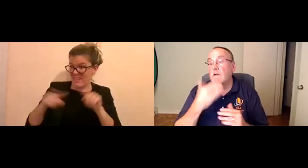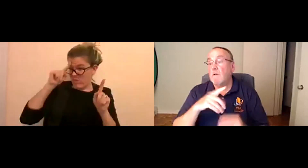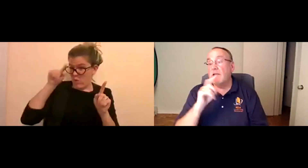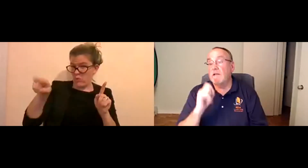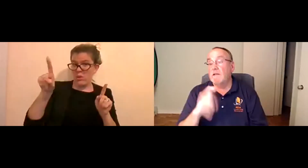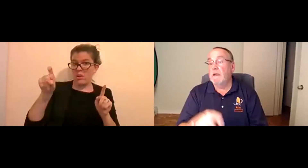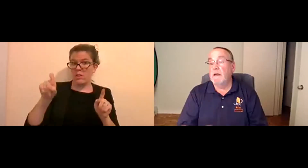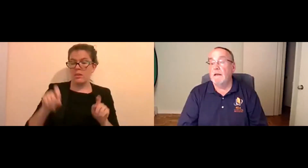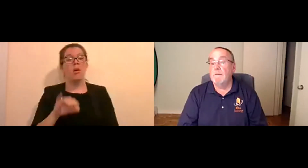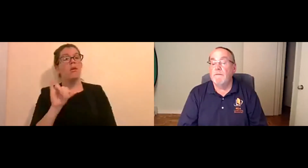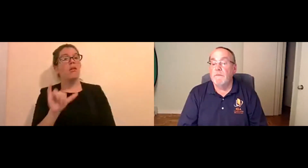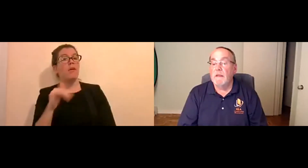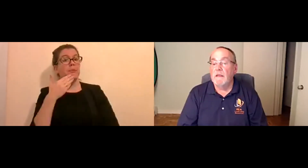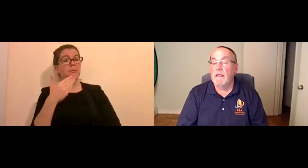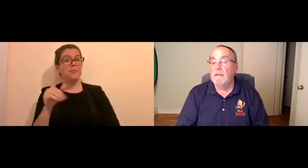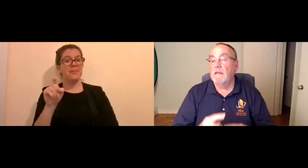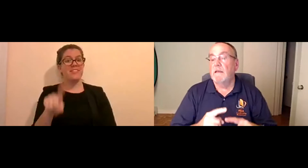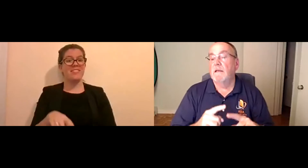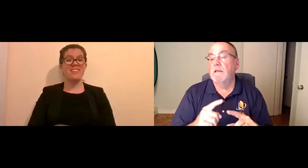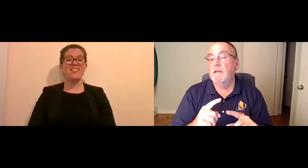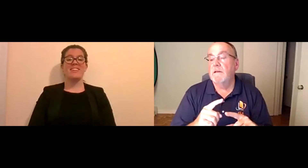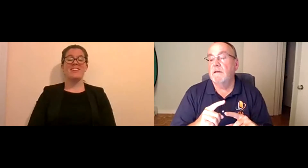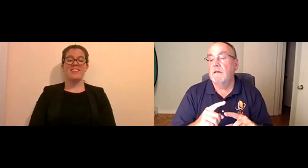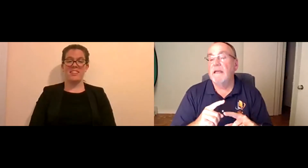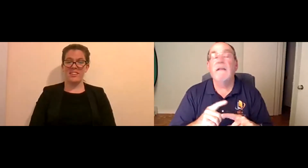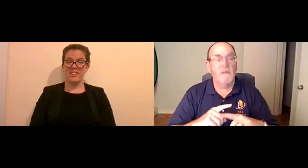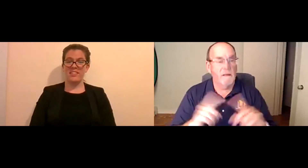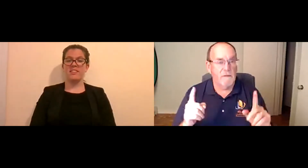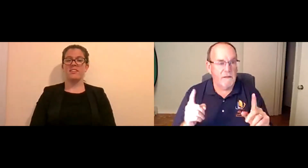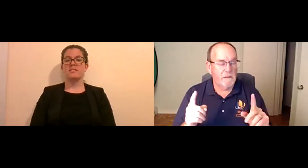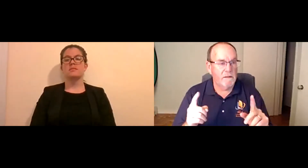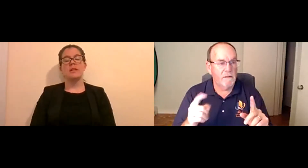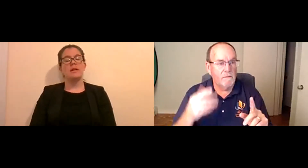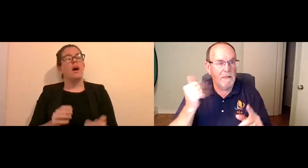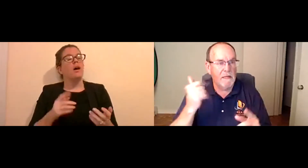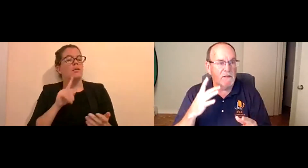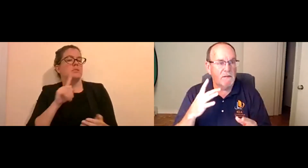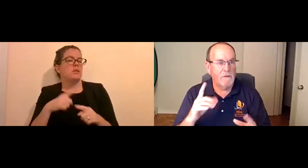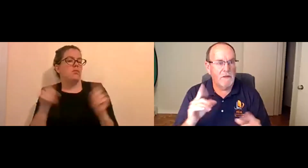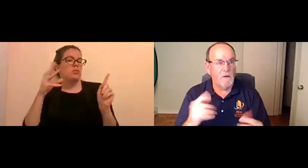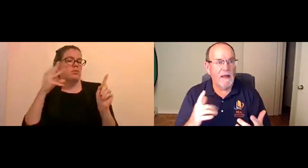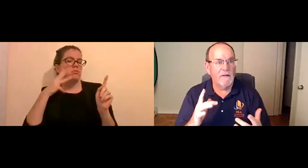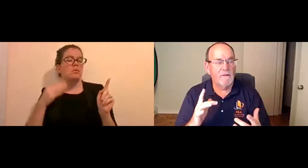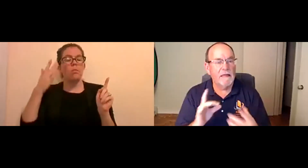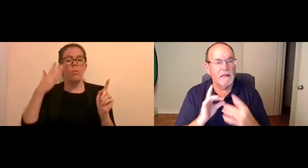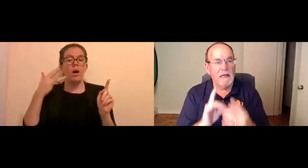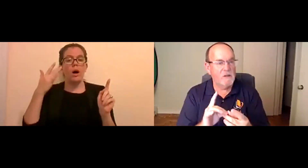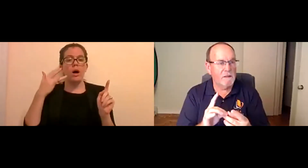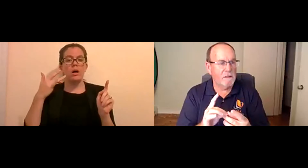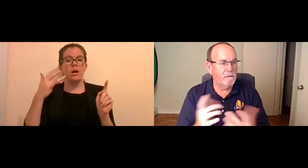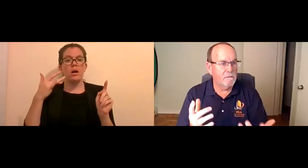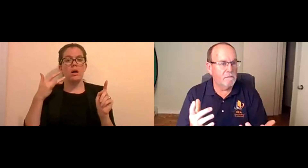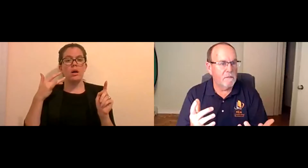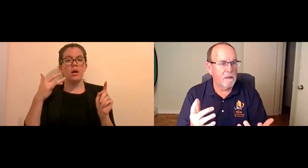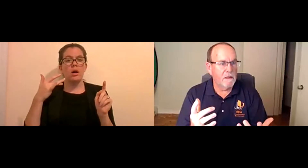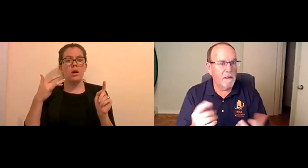Again, good question. It is different because we do have a